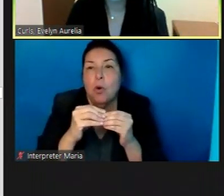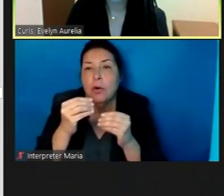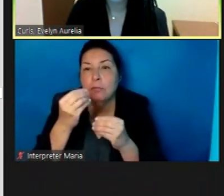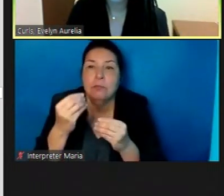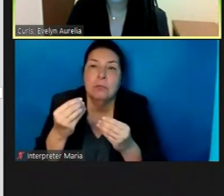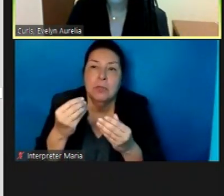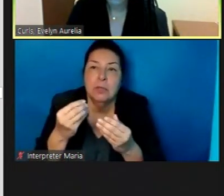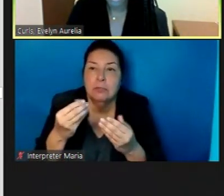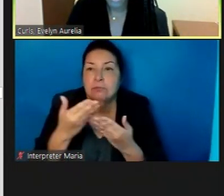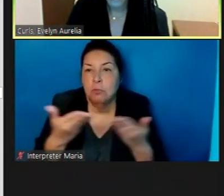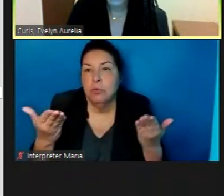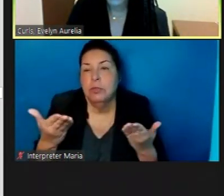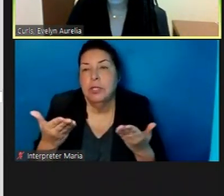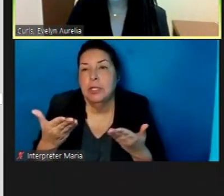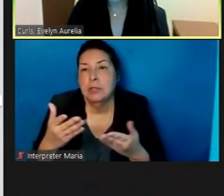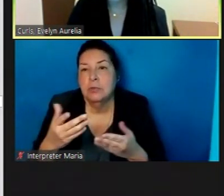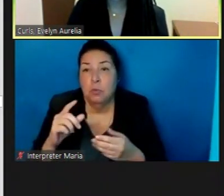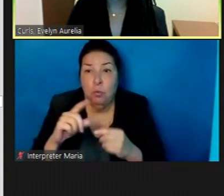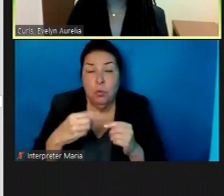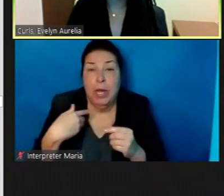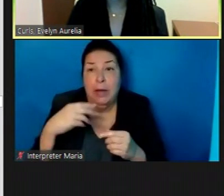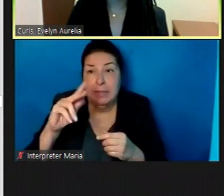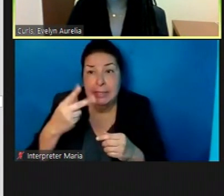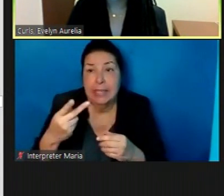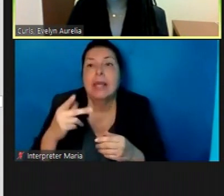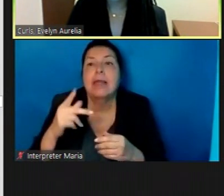you. Next slide.